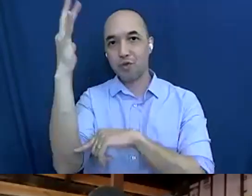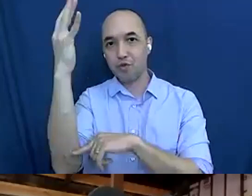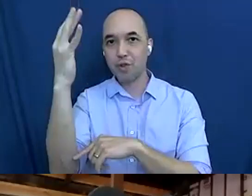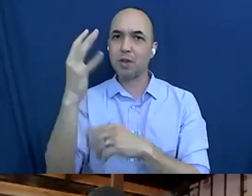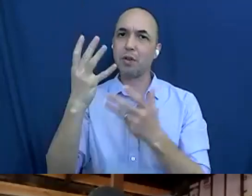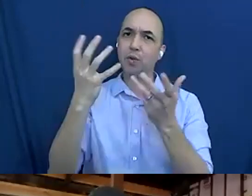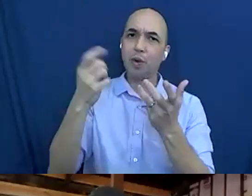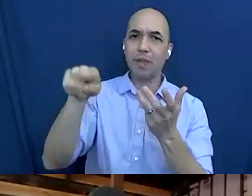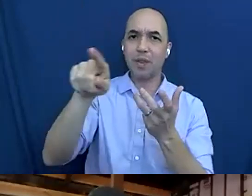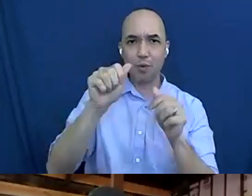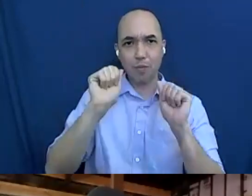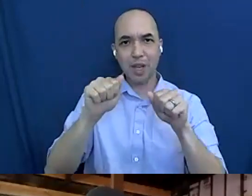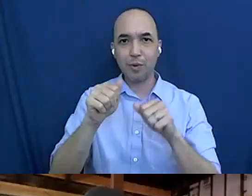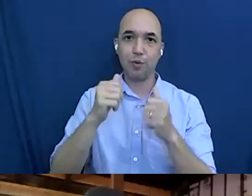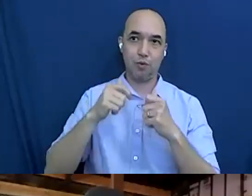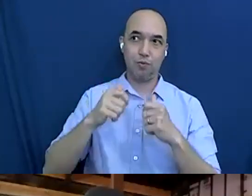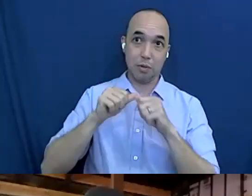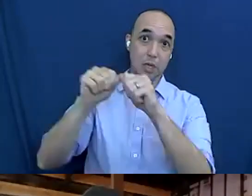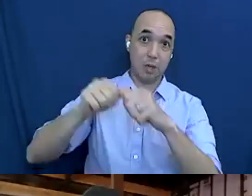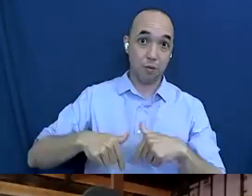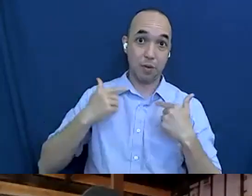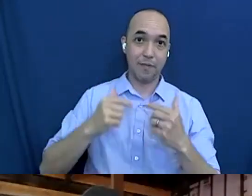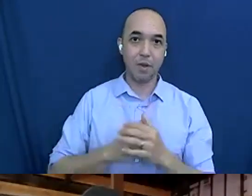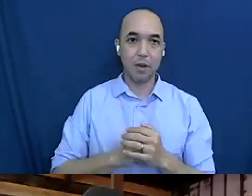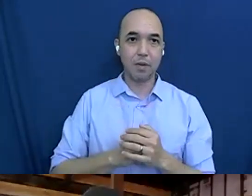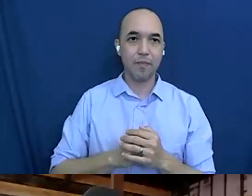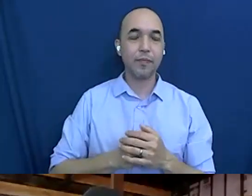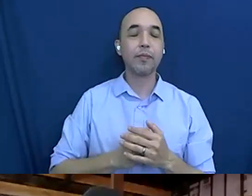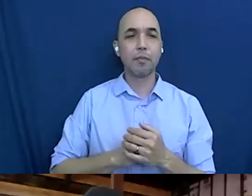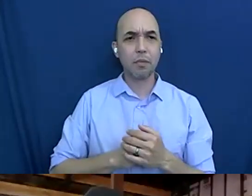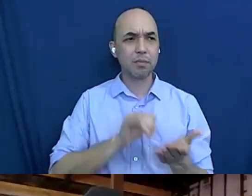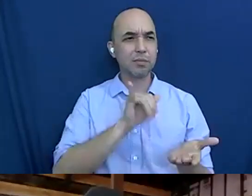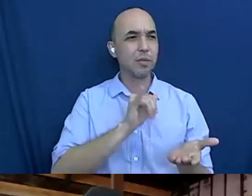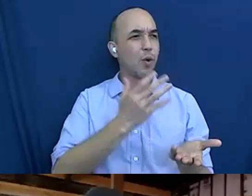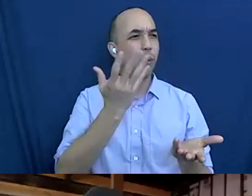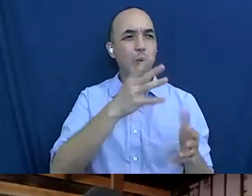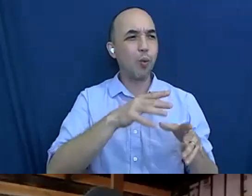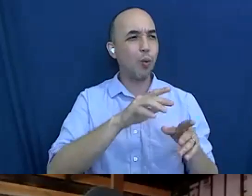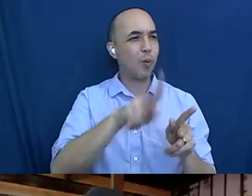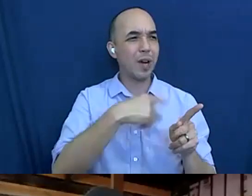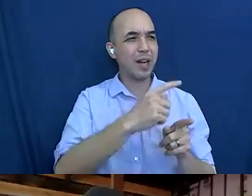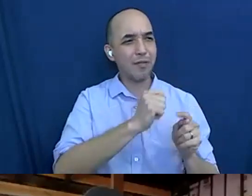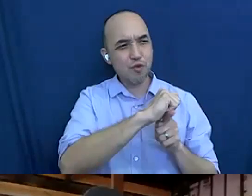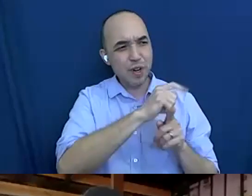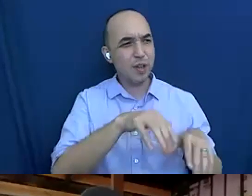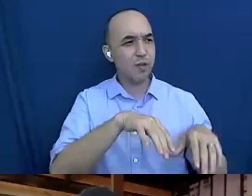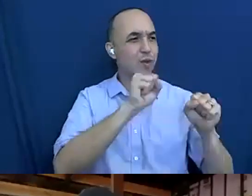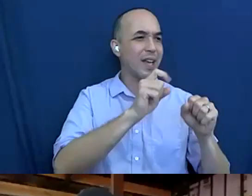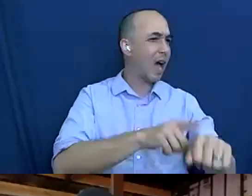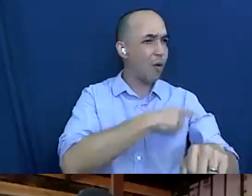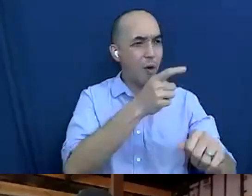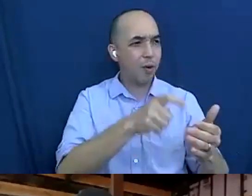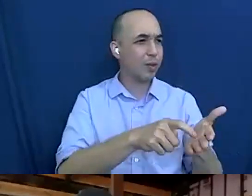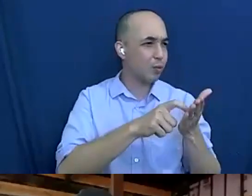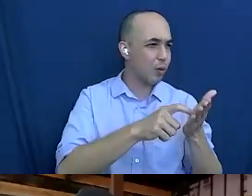able to survive. What kind of training do you have to do to become a falconer? How long does it take, and how intensive